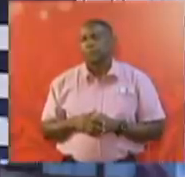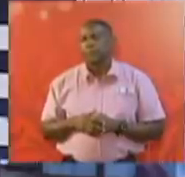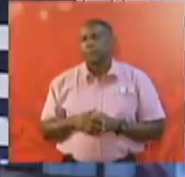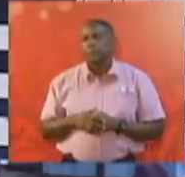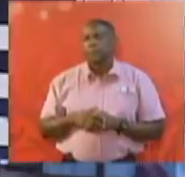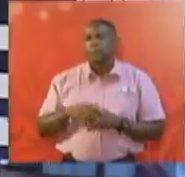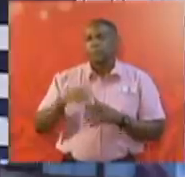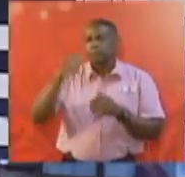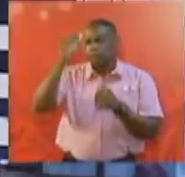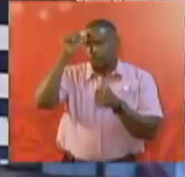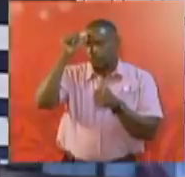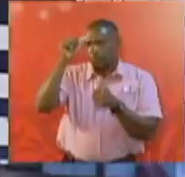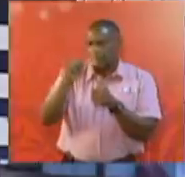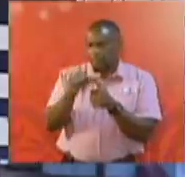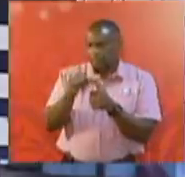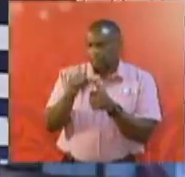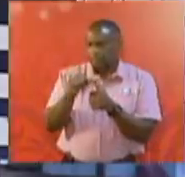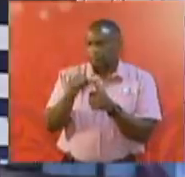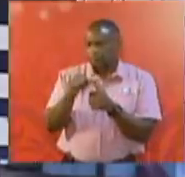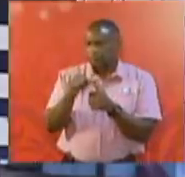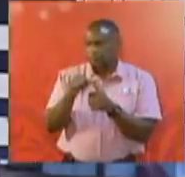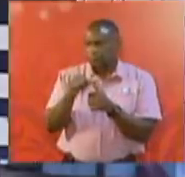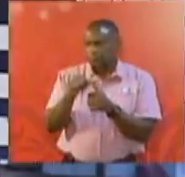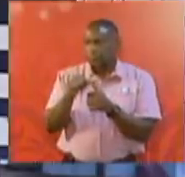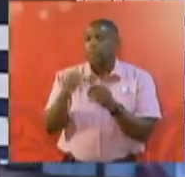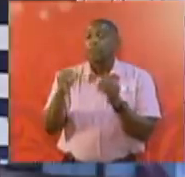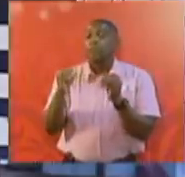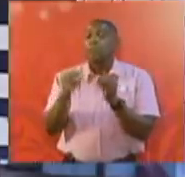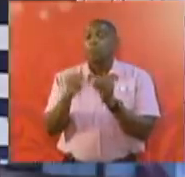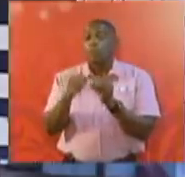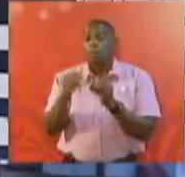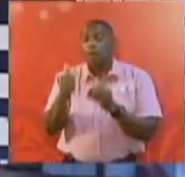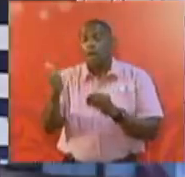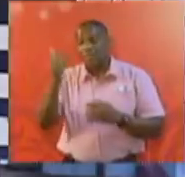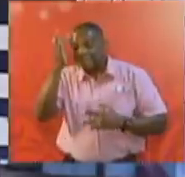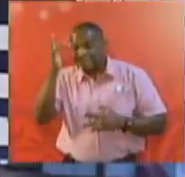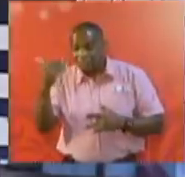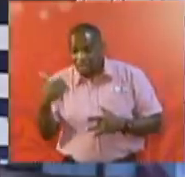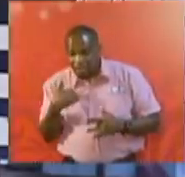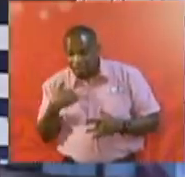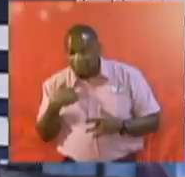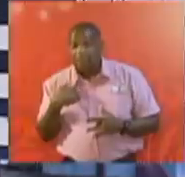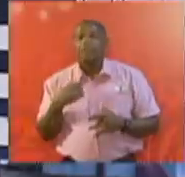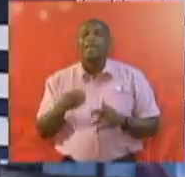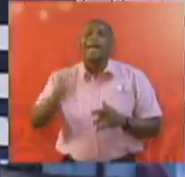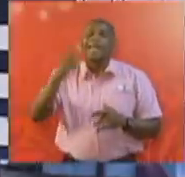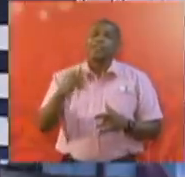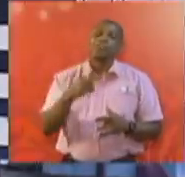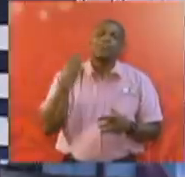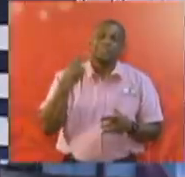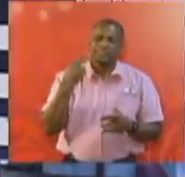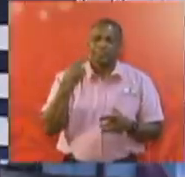that you have less chance of succumbing to this disease. So my final word today, at least for ICU as well,